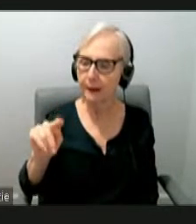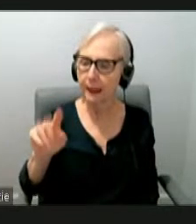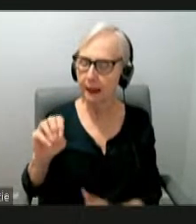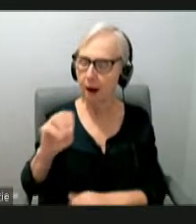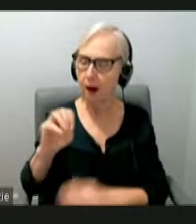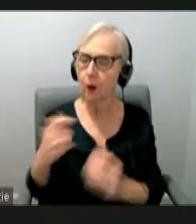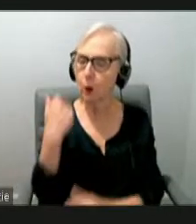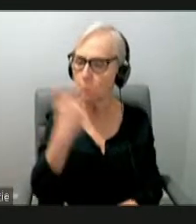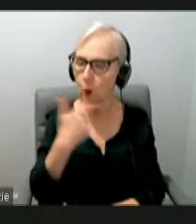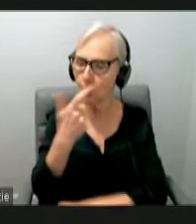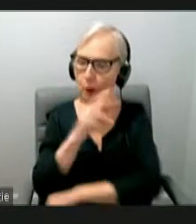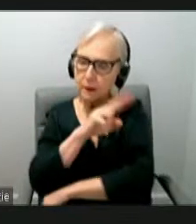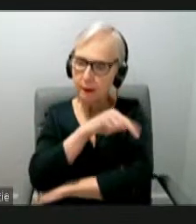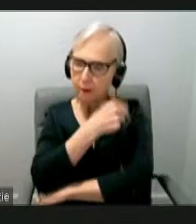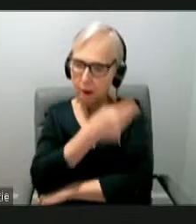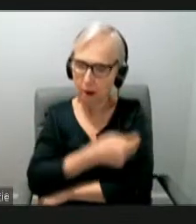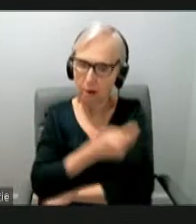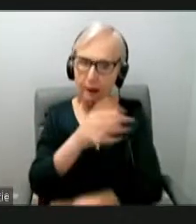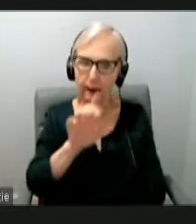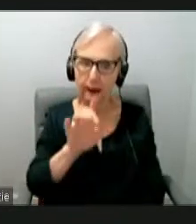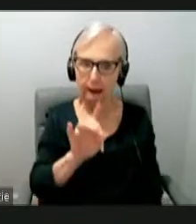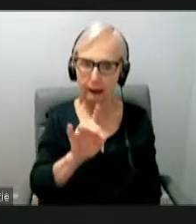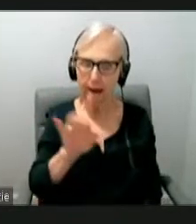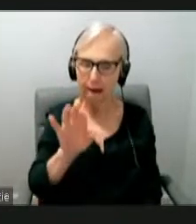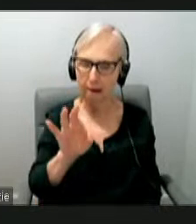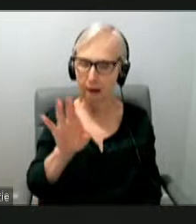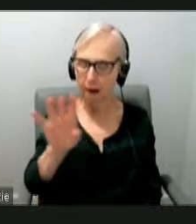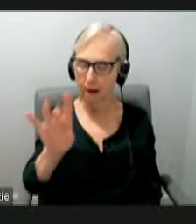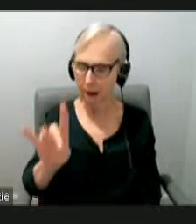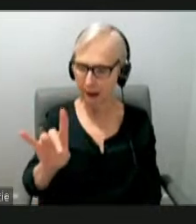people hospitalized today with COVID.